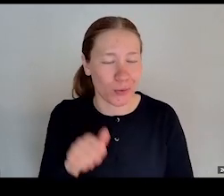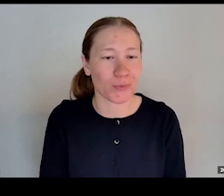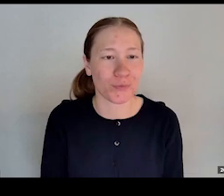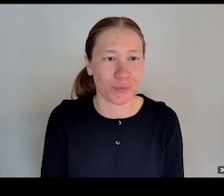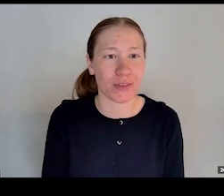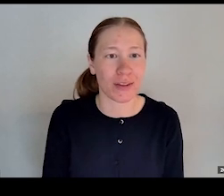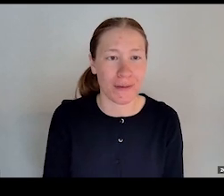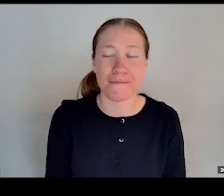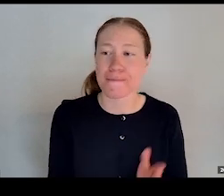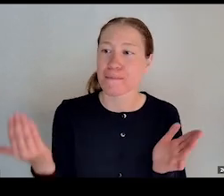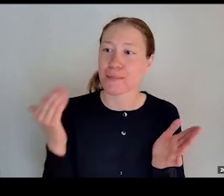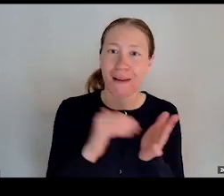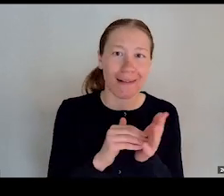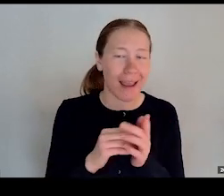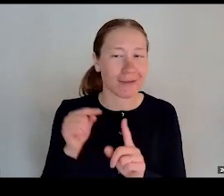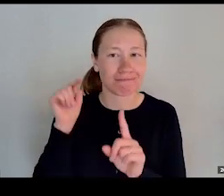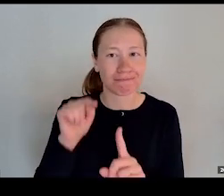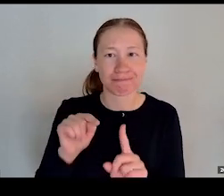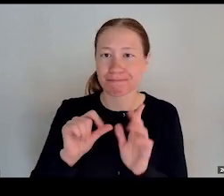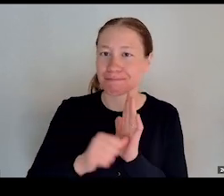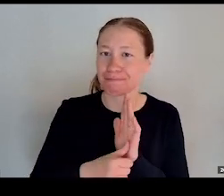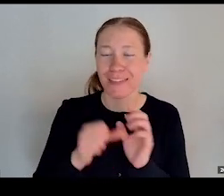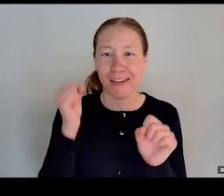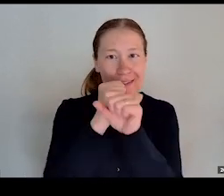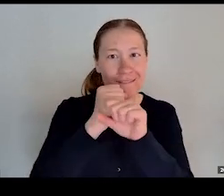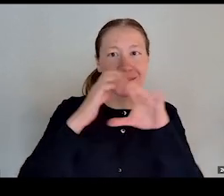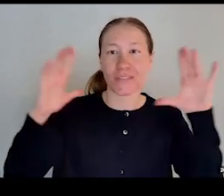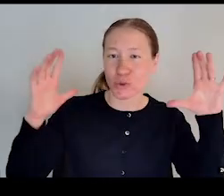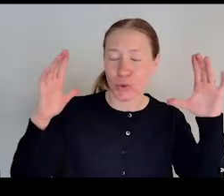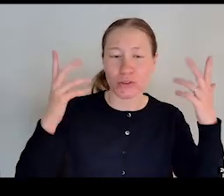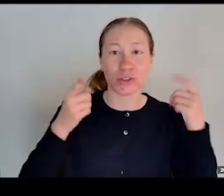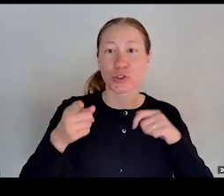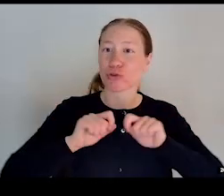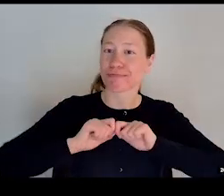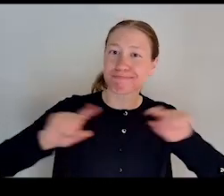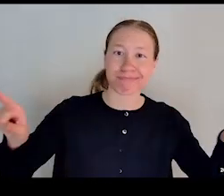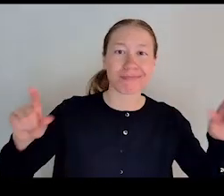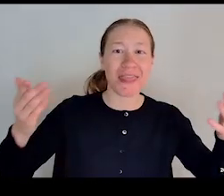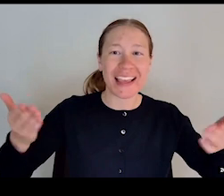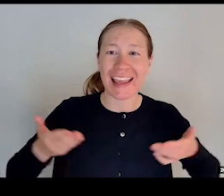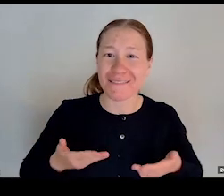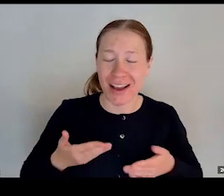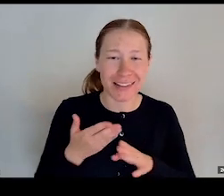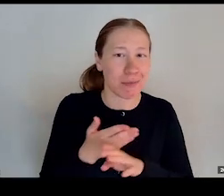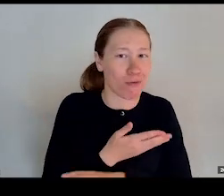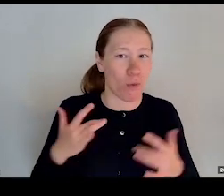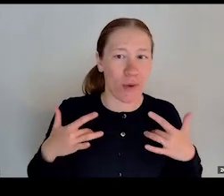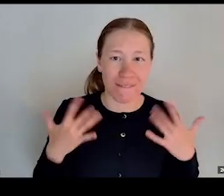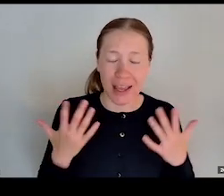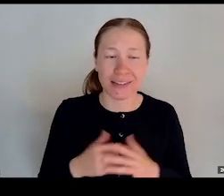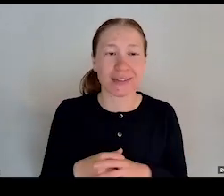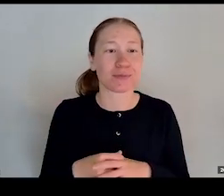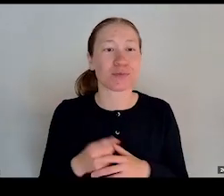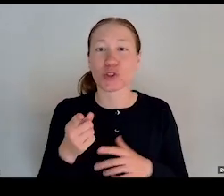So again, we're going back to that visualization. So you've sent out your invites in advance. You've already received